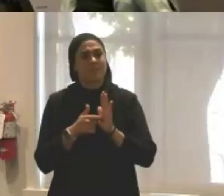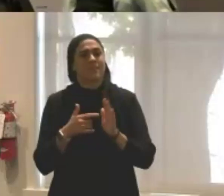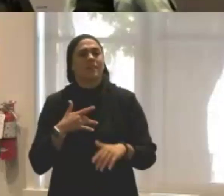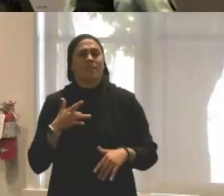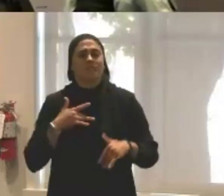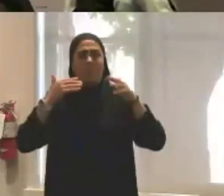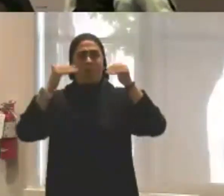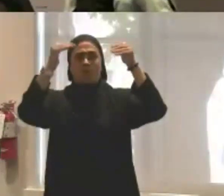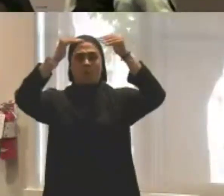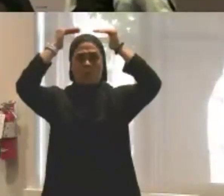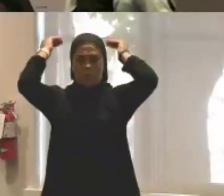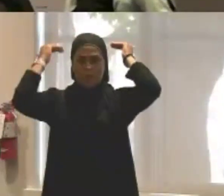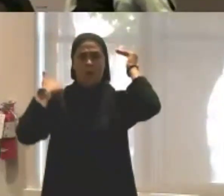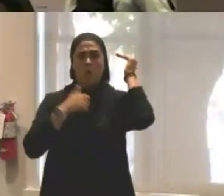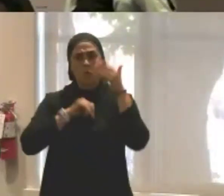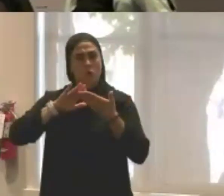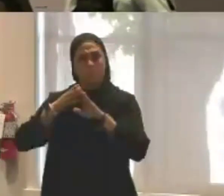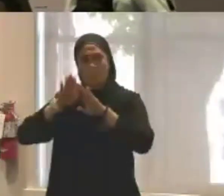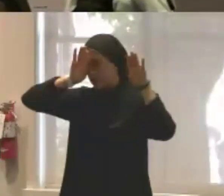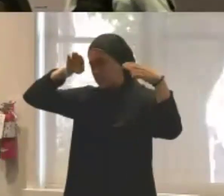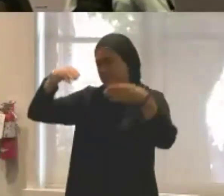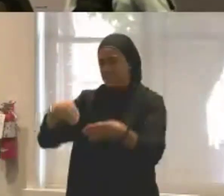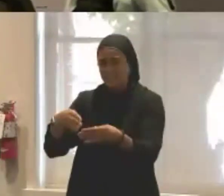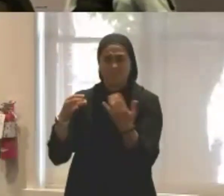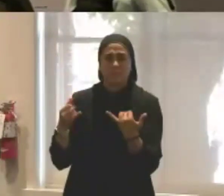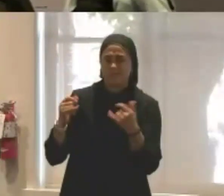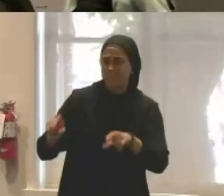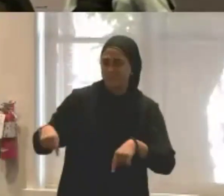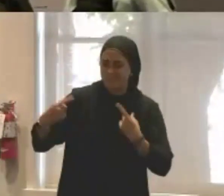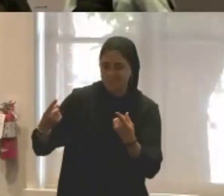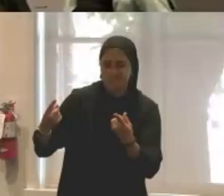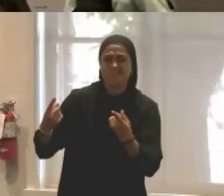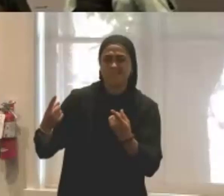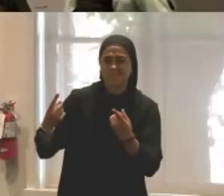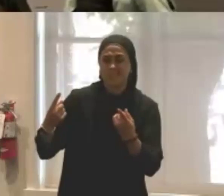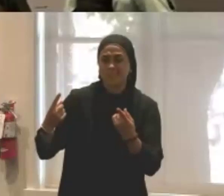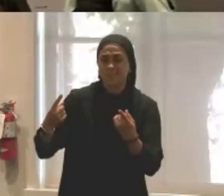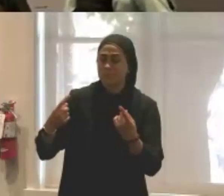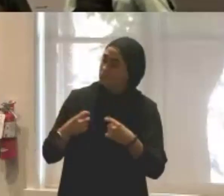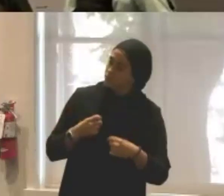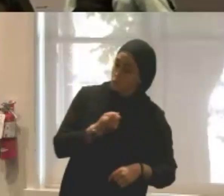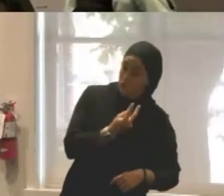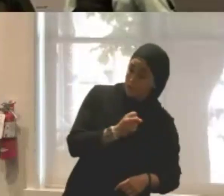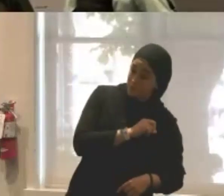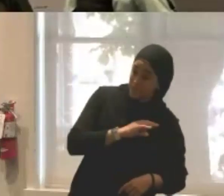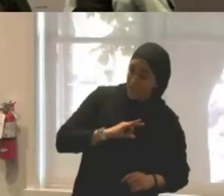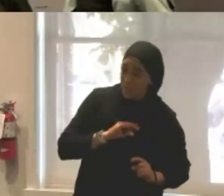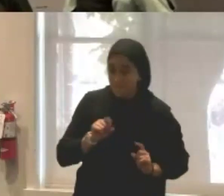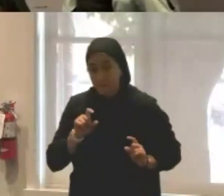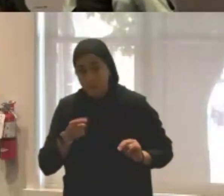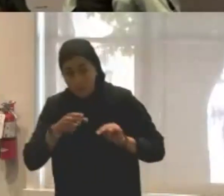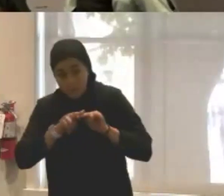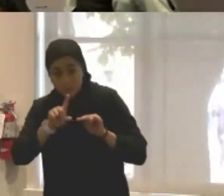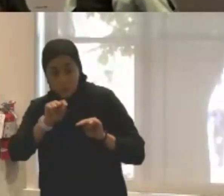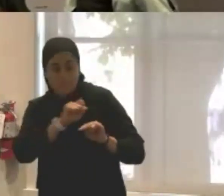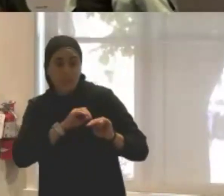are very community centric, even though now in the recent years we grew from being 12 staff to 20 to now almost close to 50.